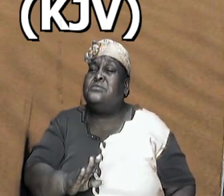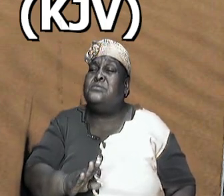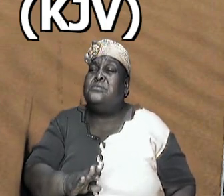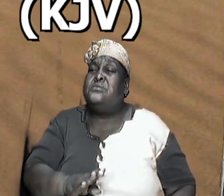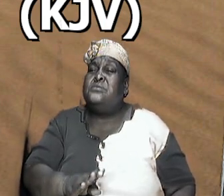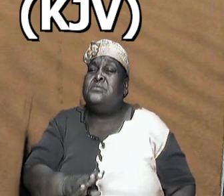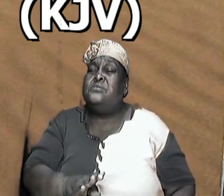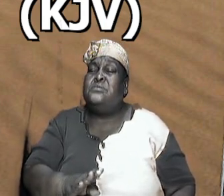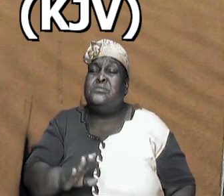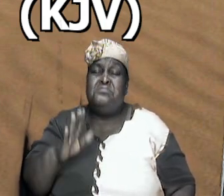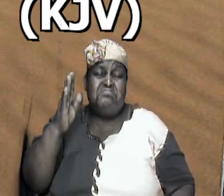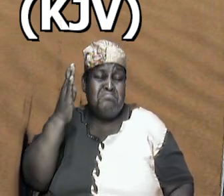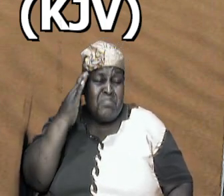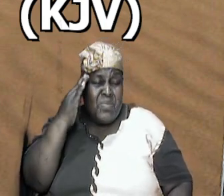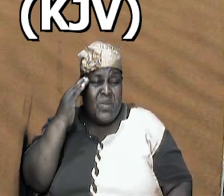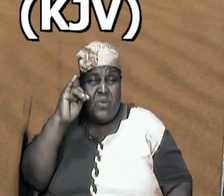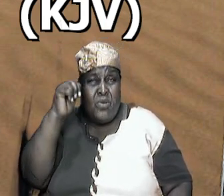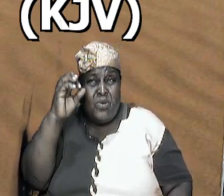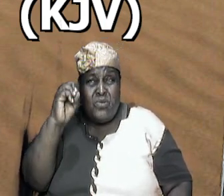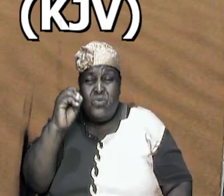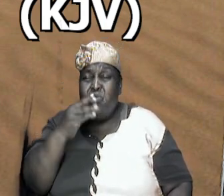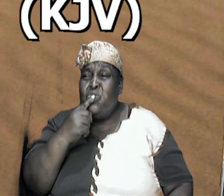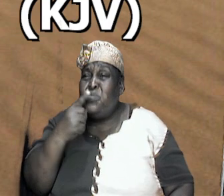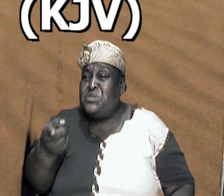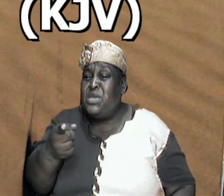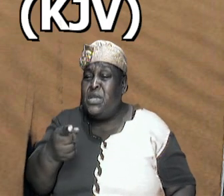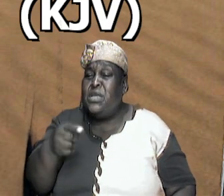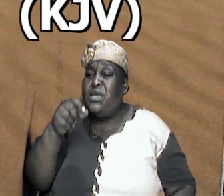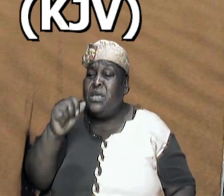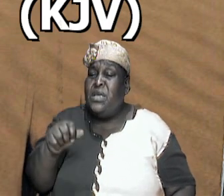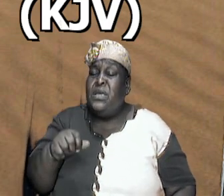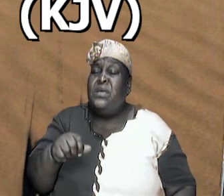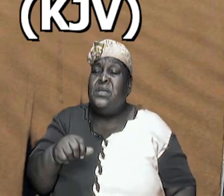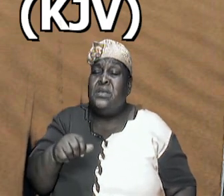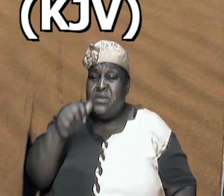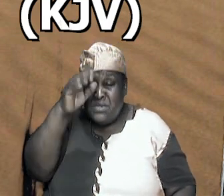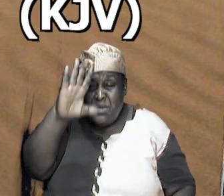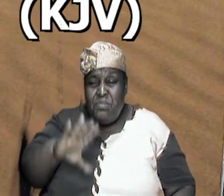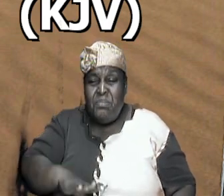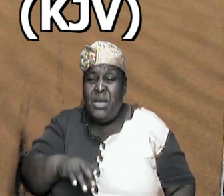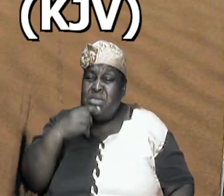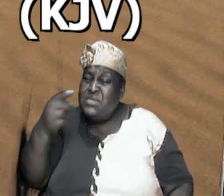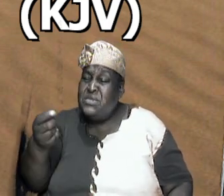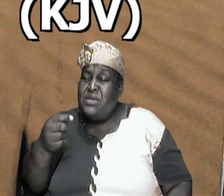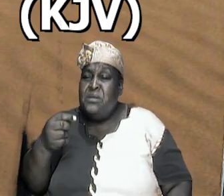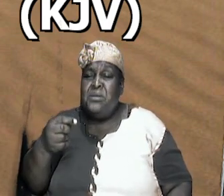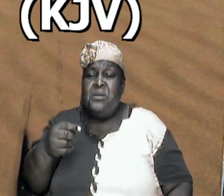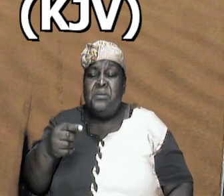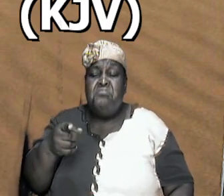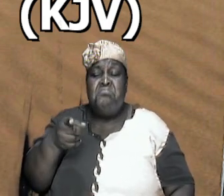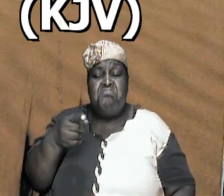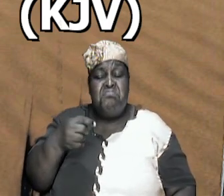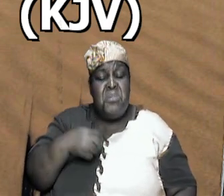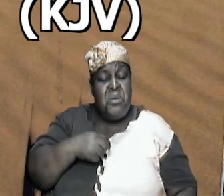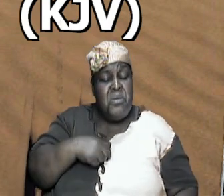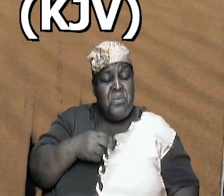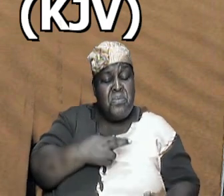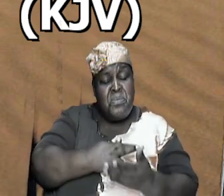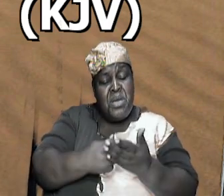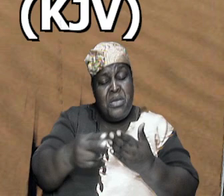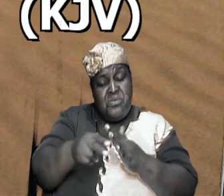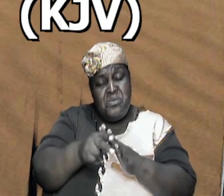Right? And notice what he said. This is the man that said, look here, I am righteous. Go to